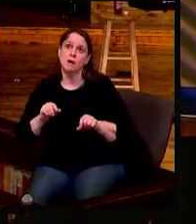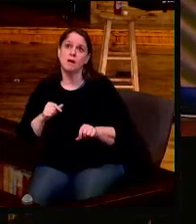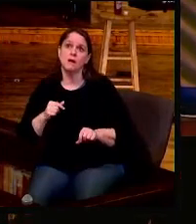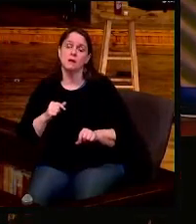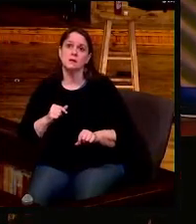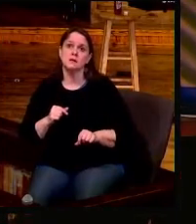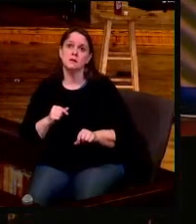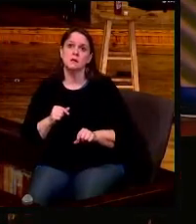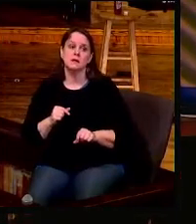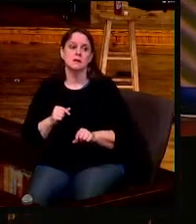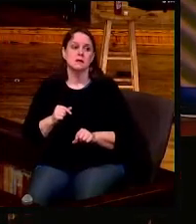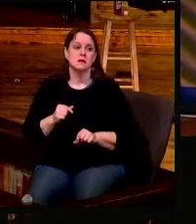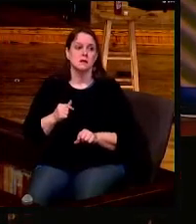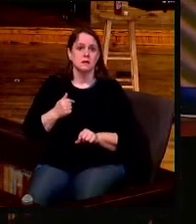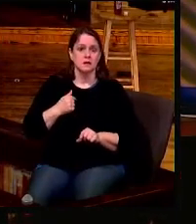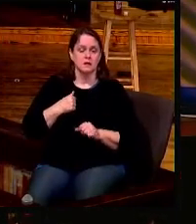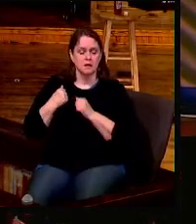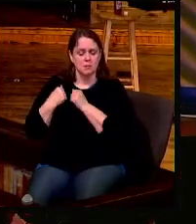And then He was buried in the tomb.